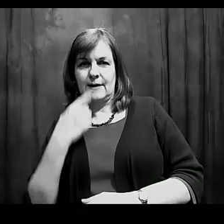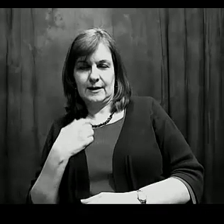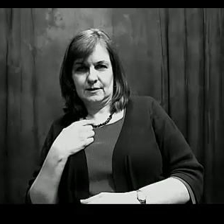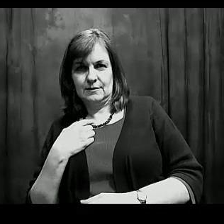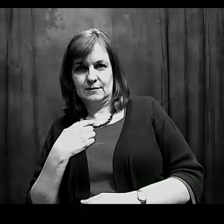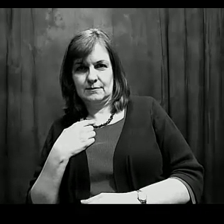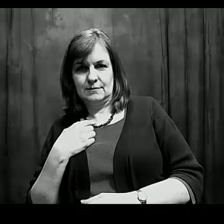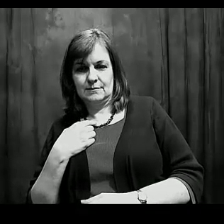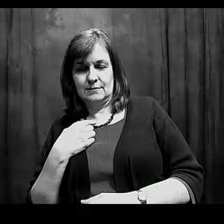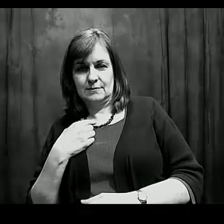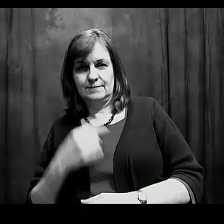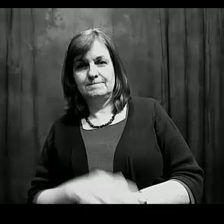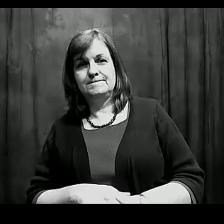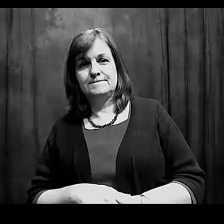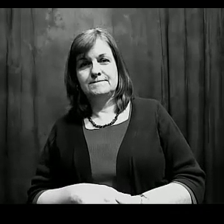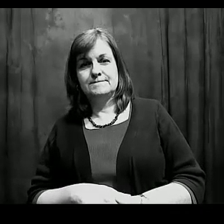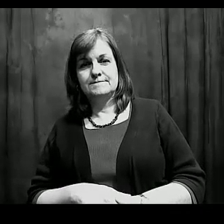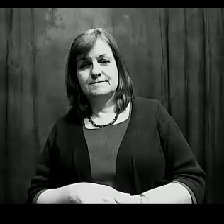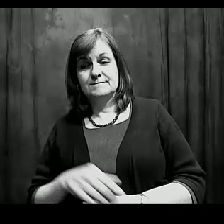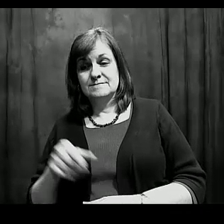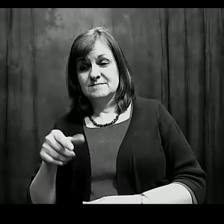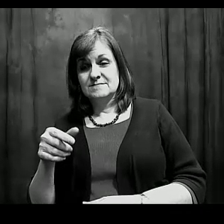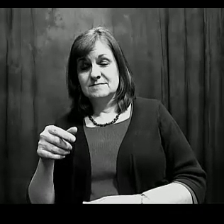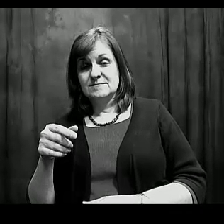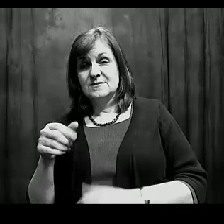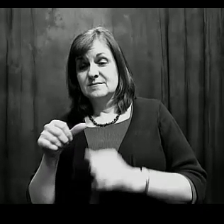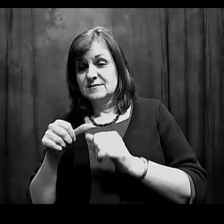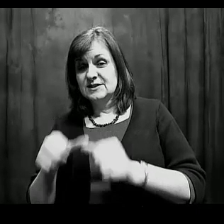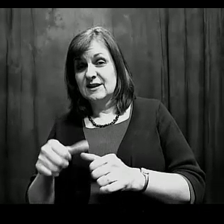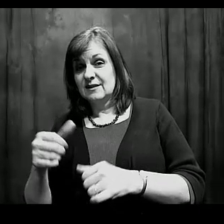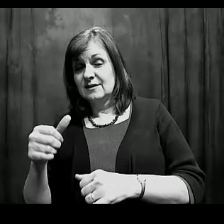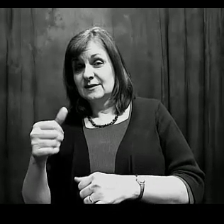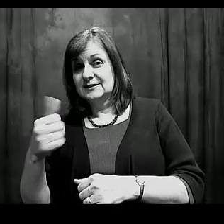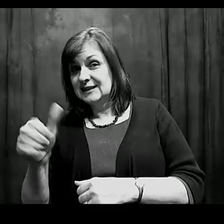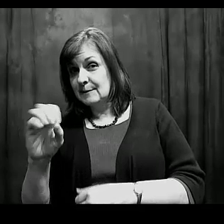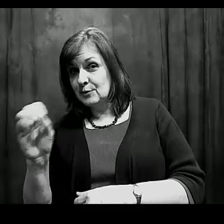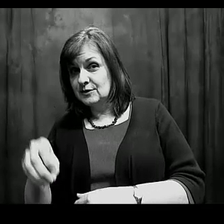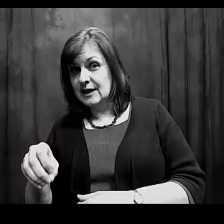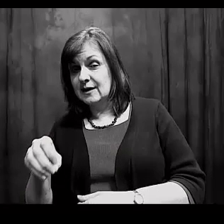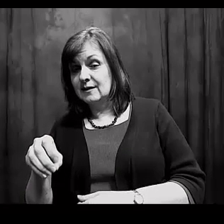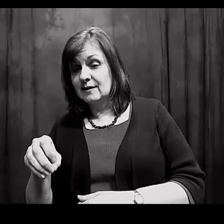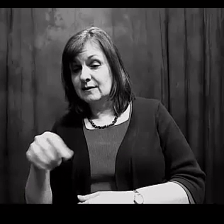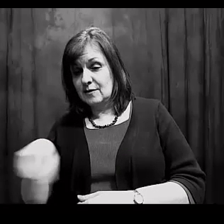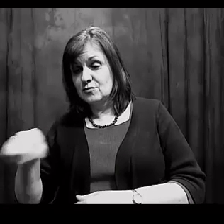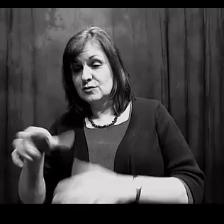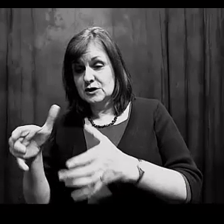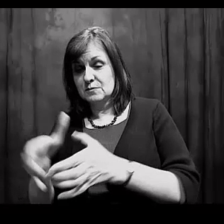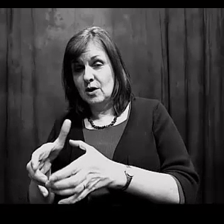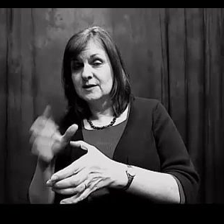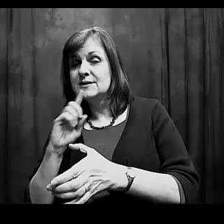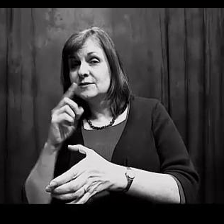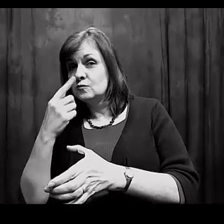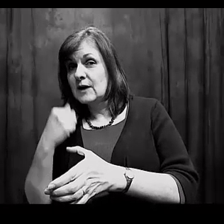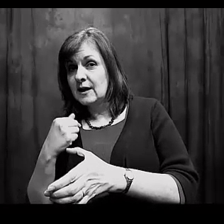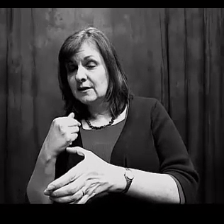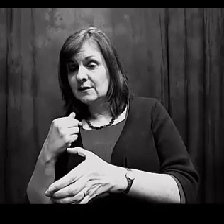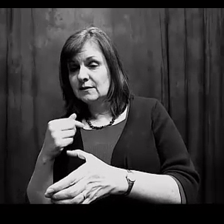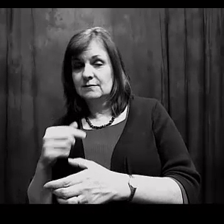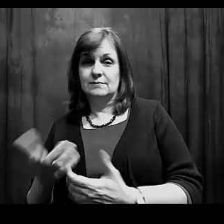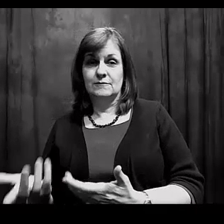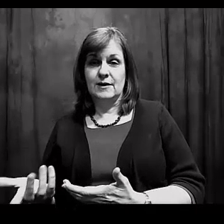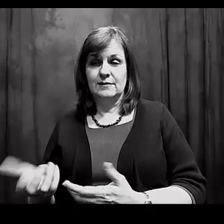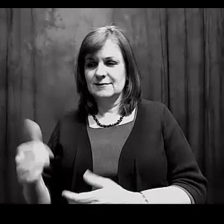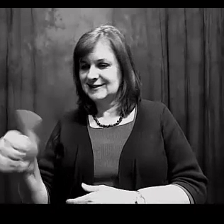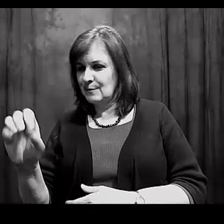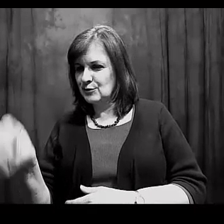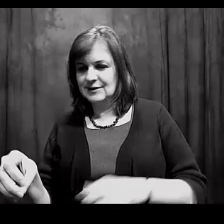my individuals is red, but it's still 10% of my population is red, right? 1 out of 10 is